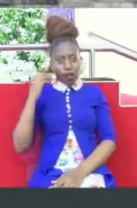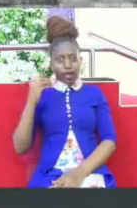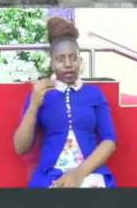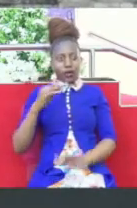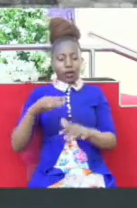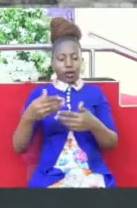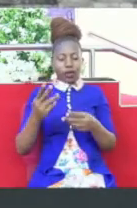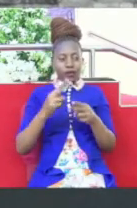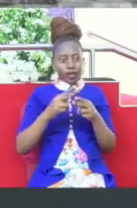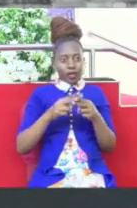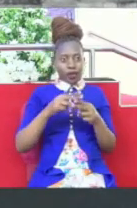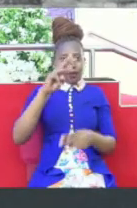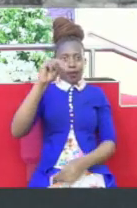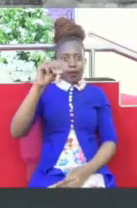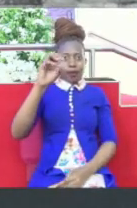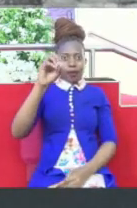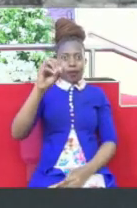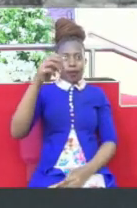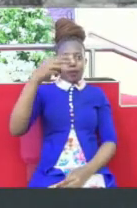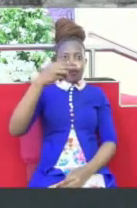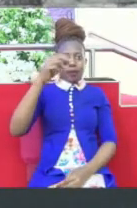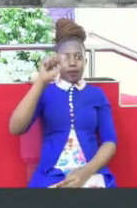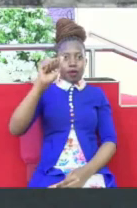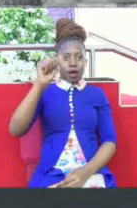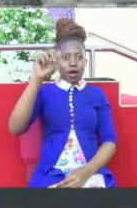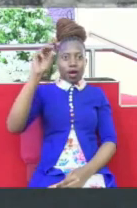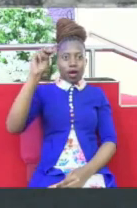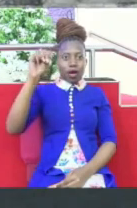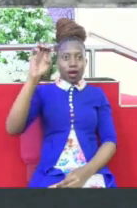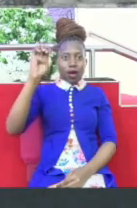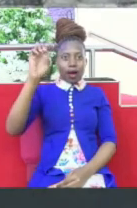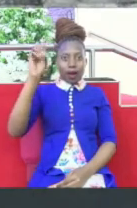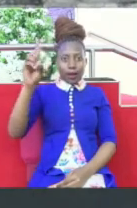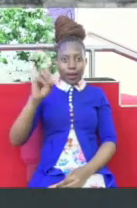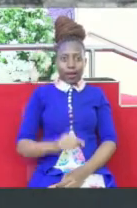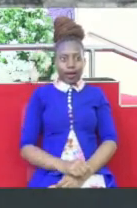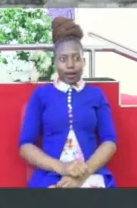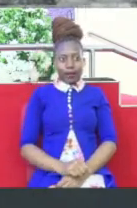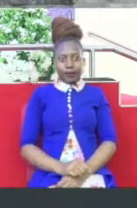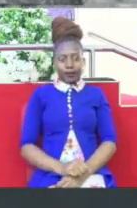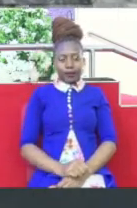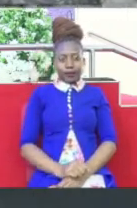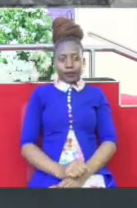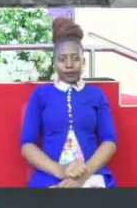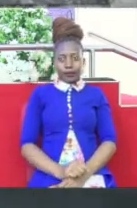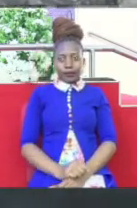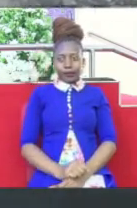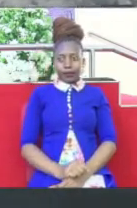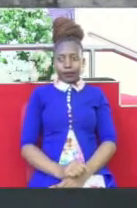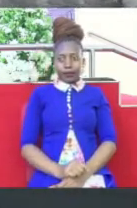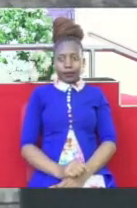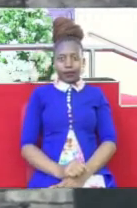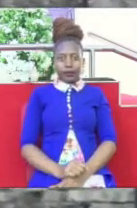from somewhere else. Utasema asante sana Muhammad ulisimama lakini wacha mtu mwingine atanisaidia. Write this down in your notes. Andika hii katika nakala yako. The more desperate